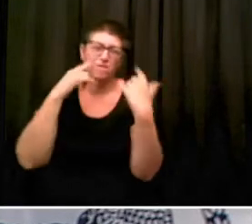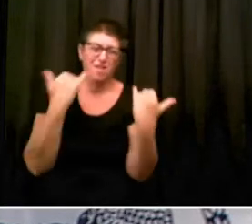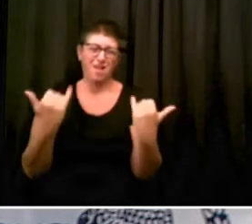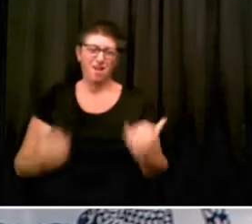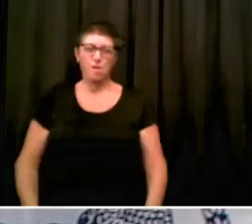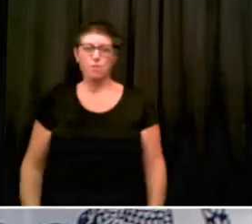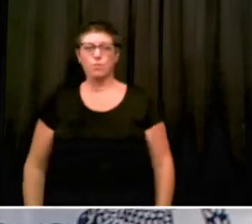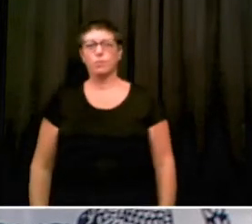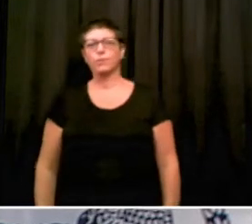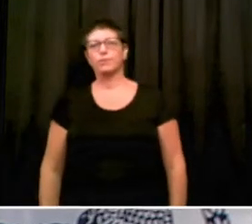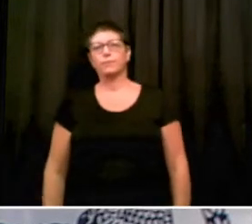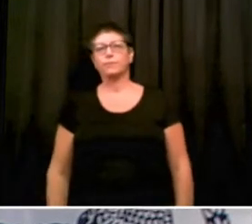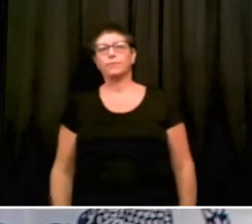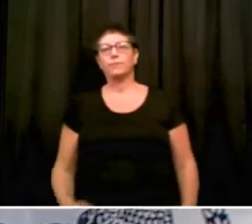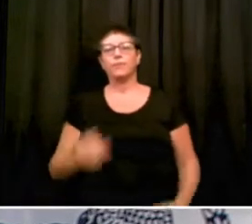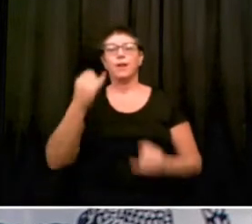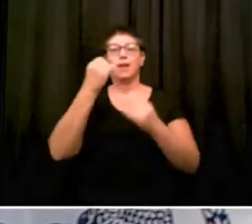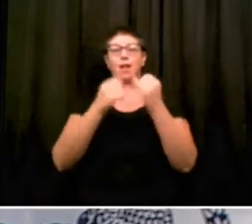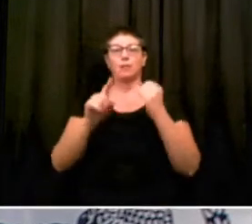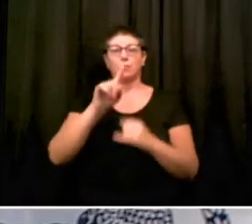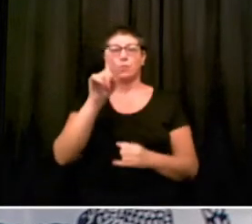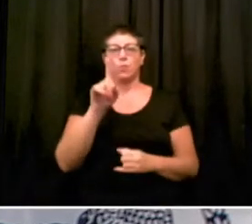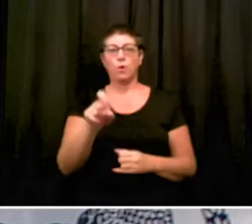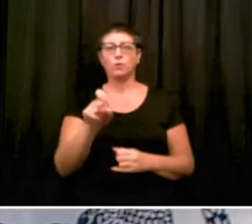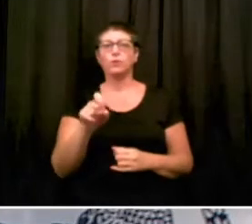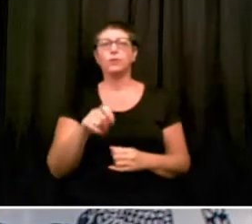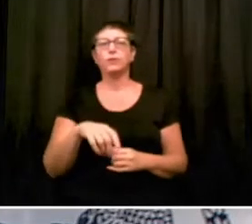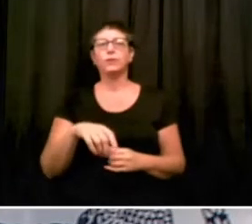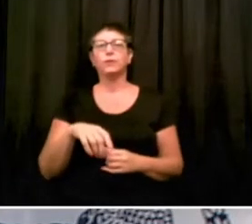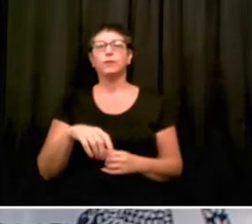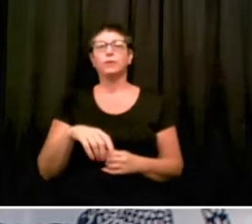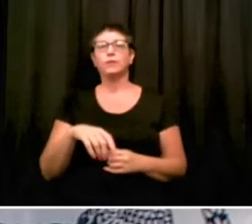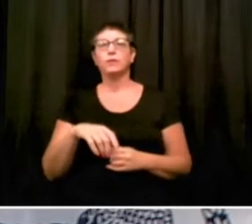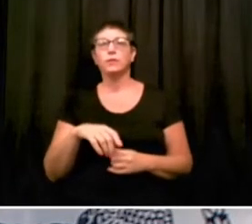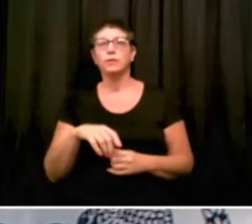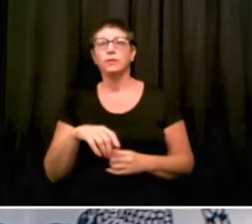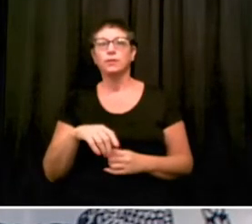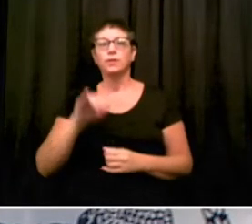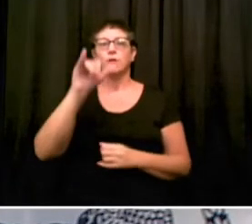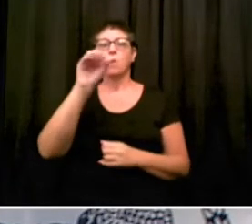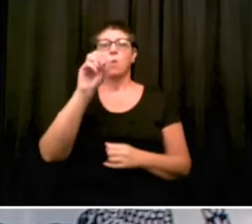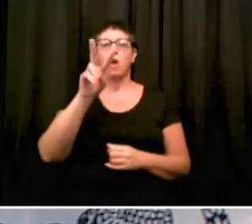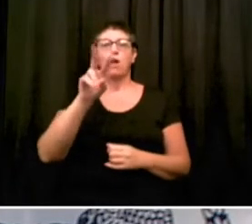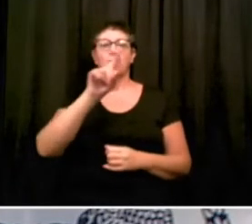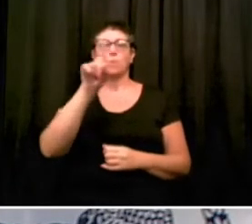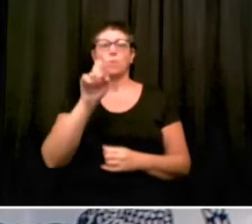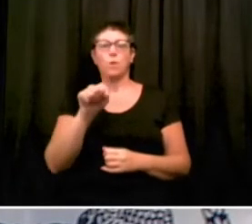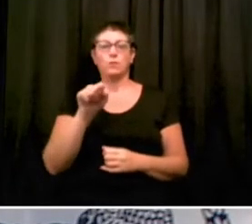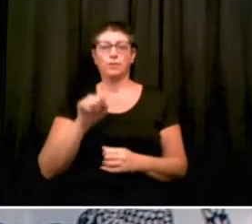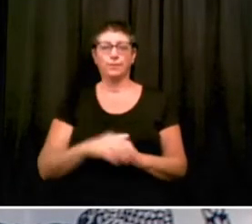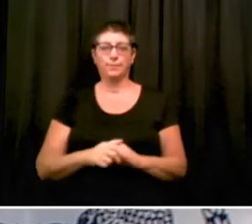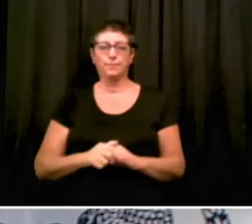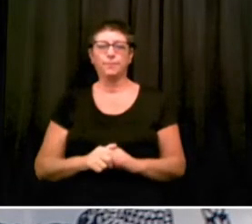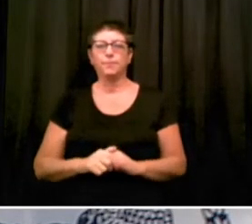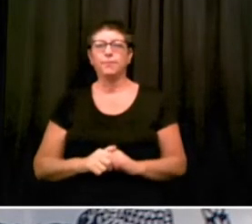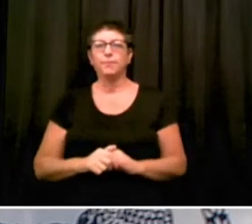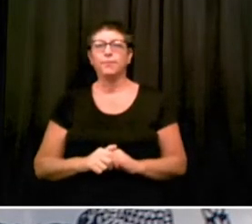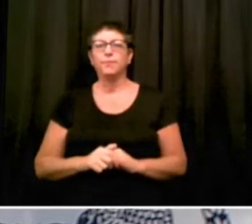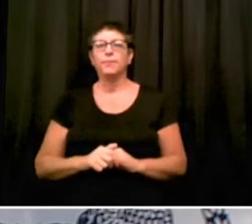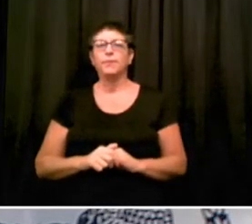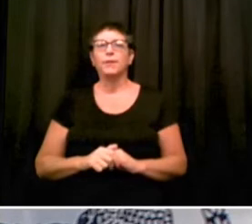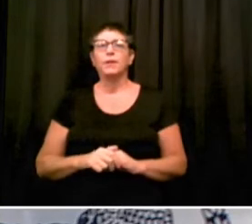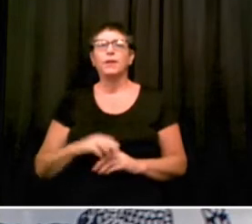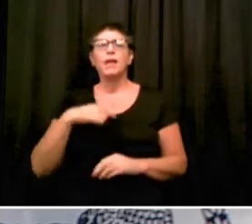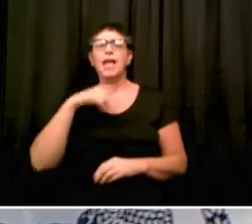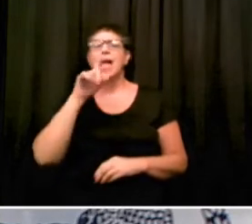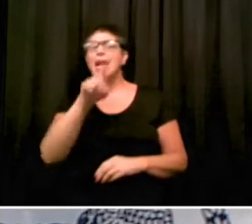Hi, everyone. I wanted to ask about the security situation around City Hall. Last I saw, and this might have changed,